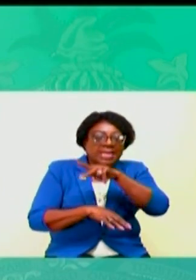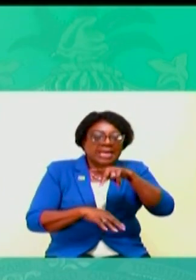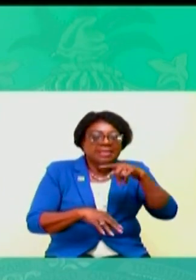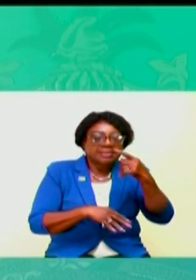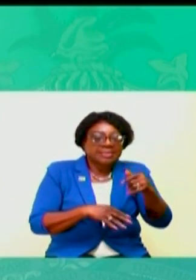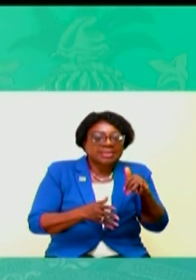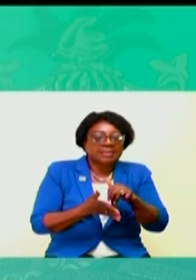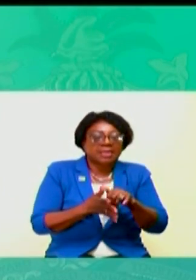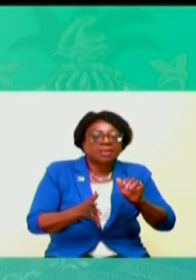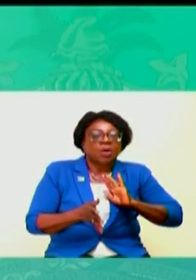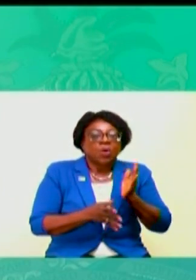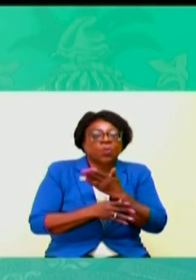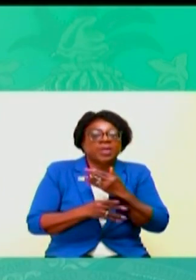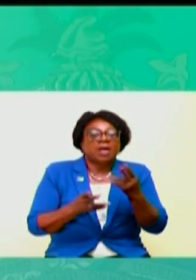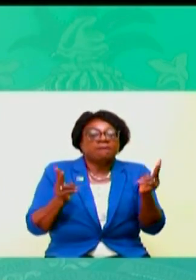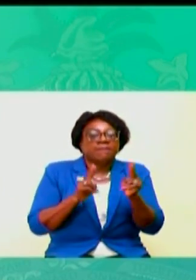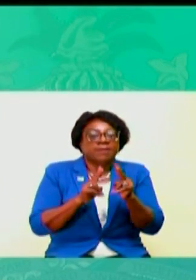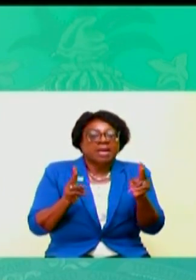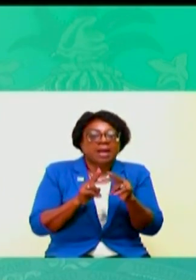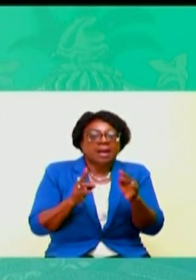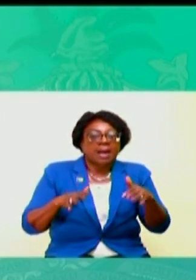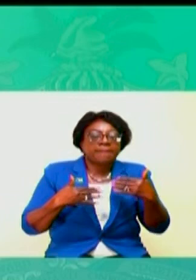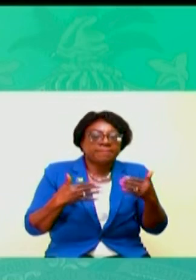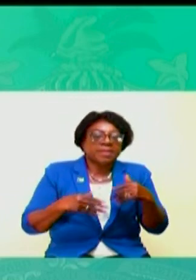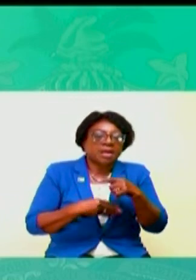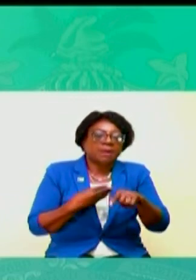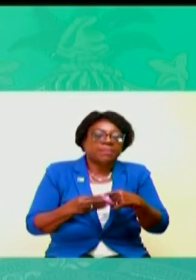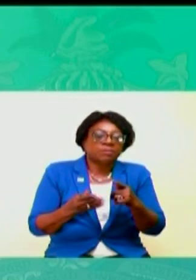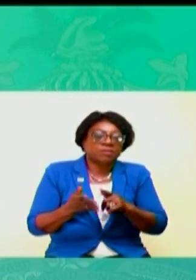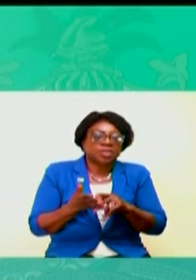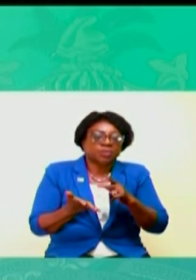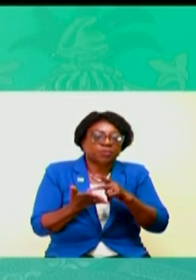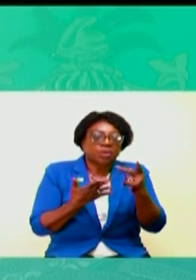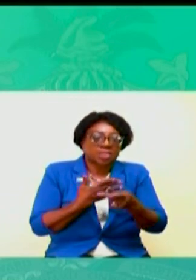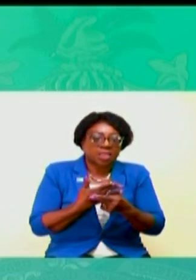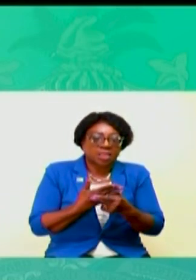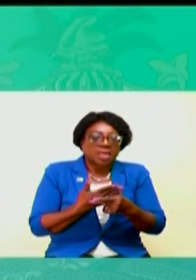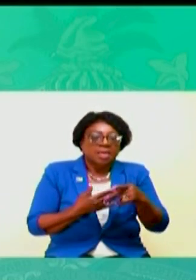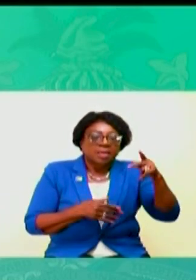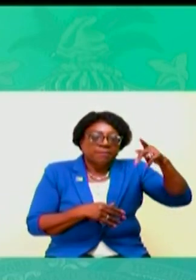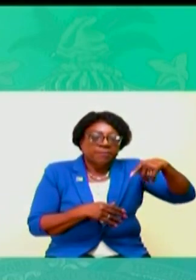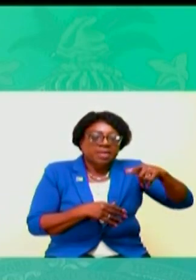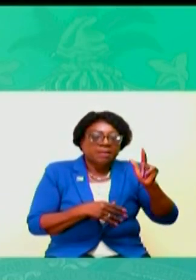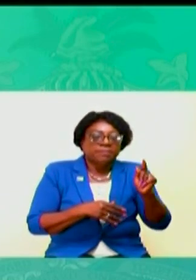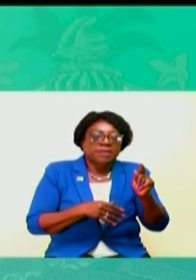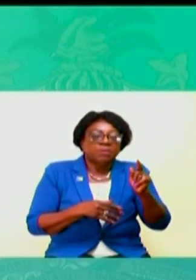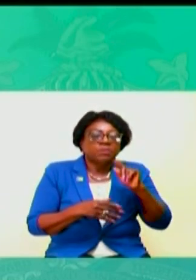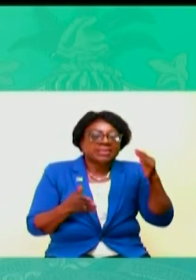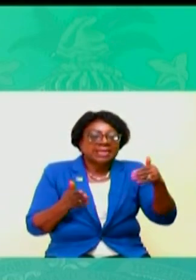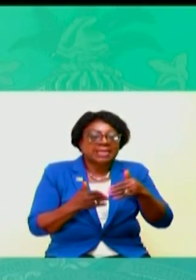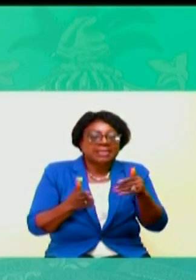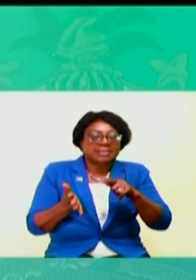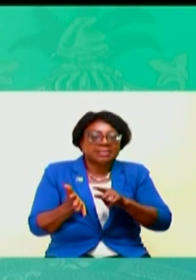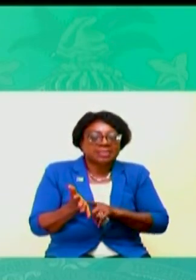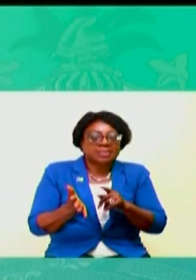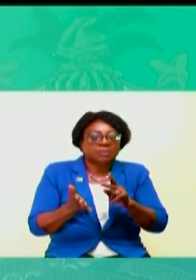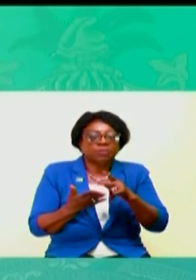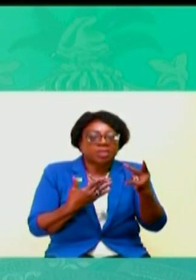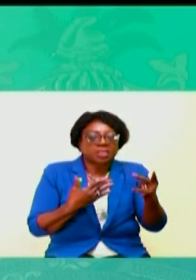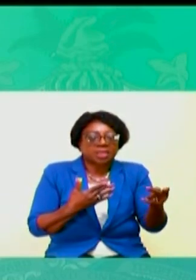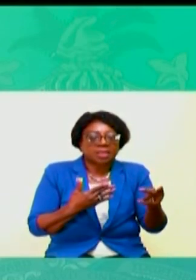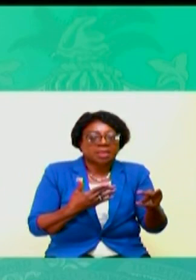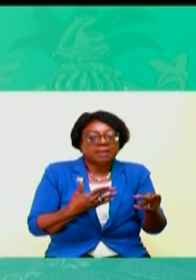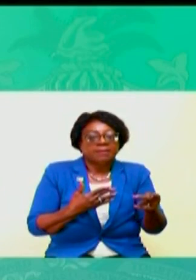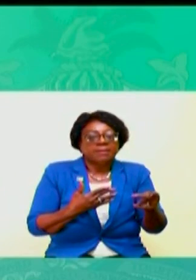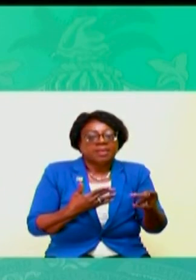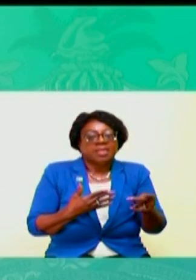"We're very happy about this project. The PLP was somewhat against this project." He went on to say that